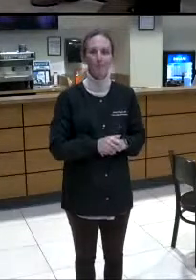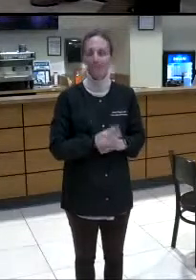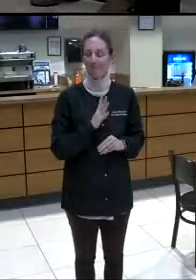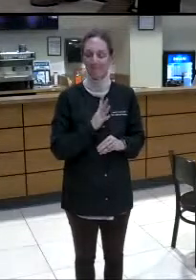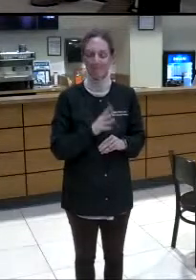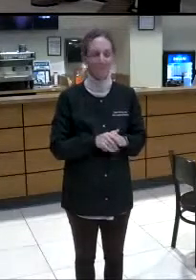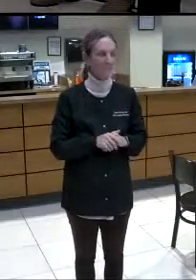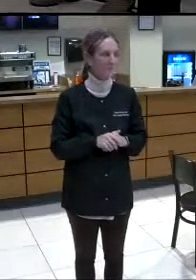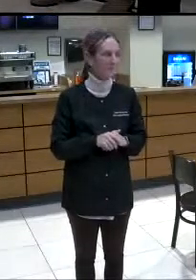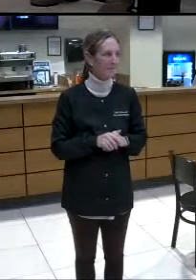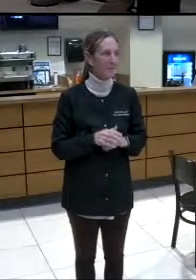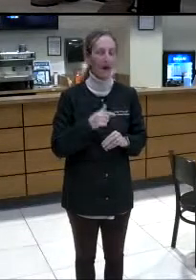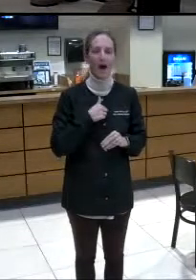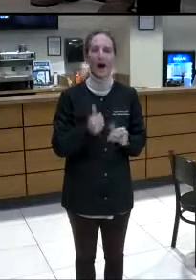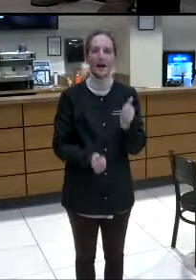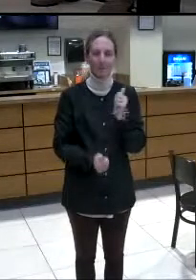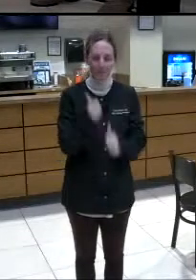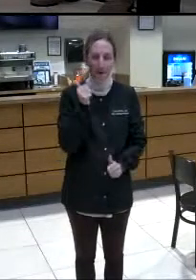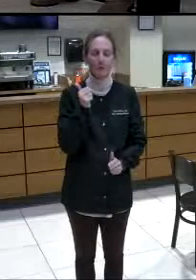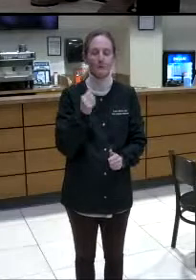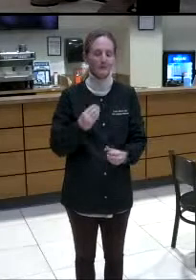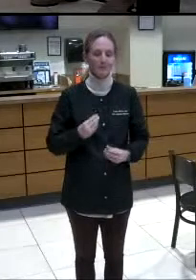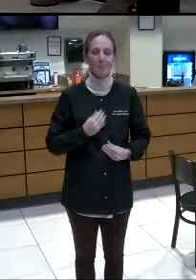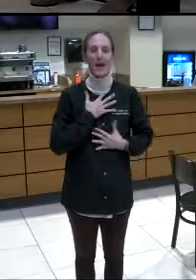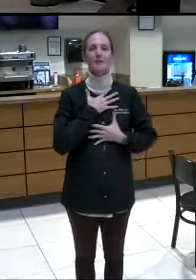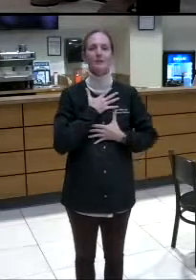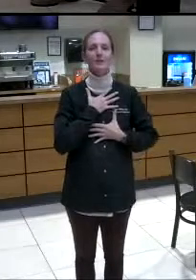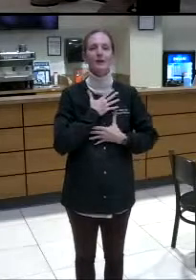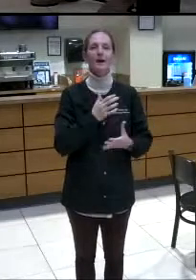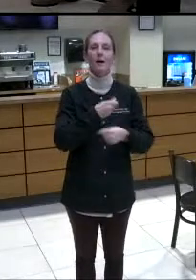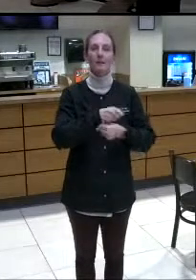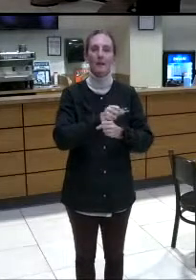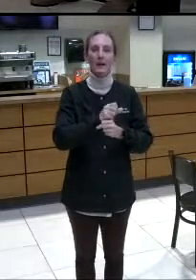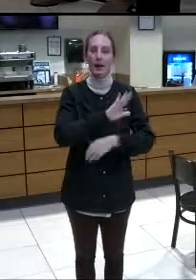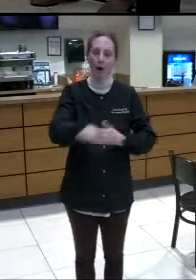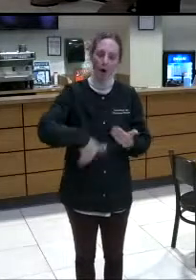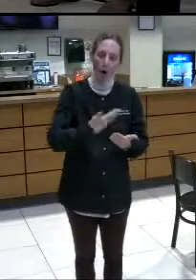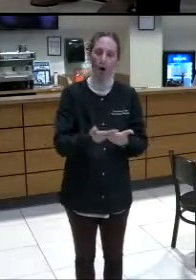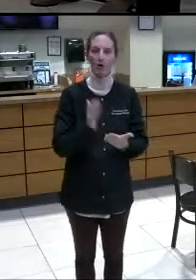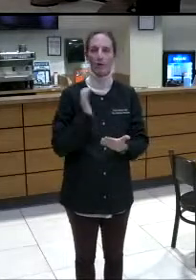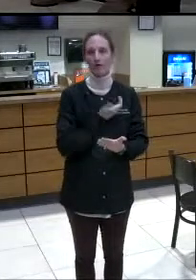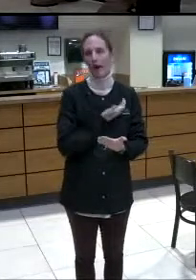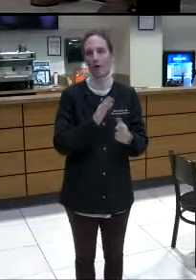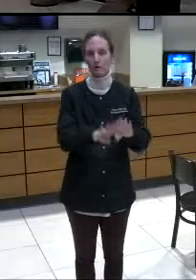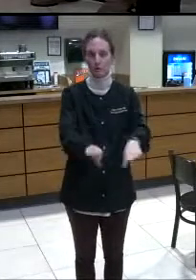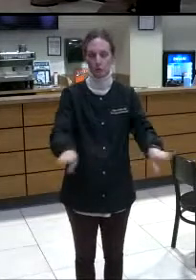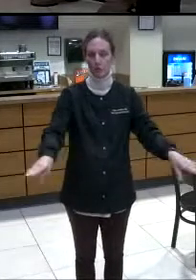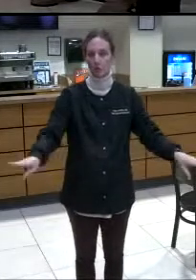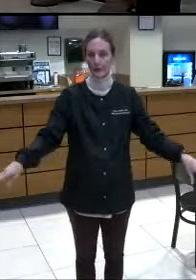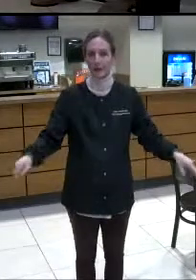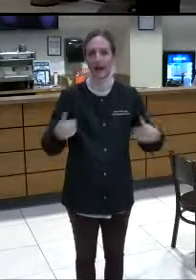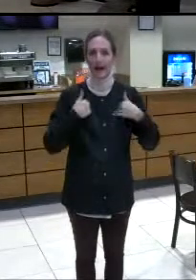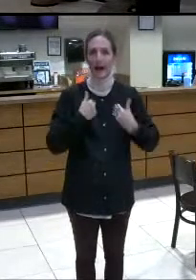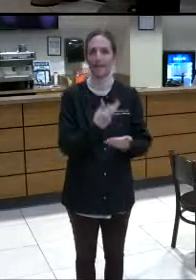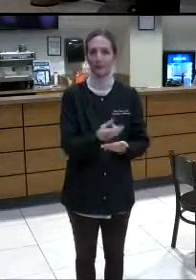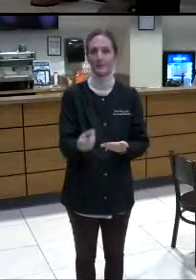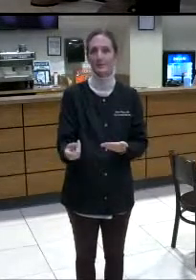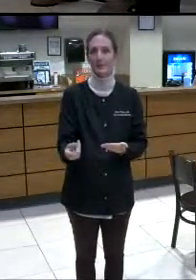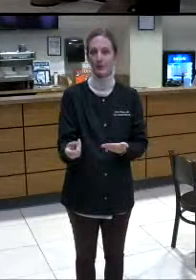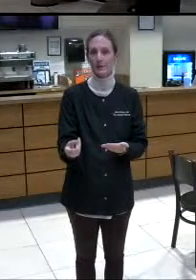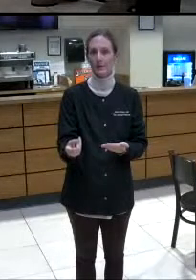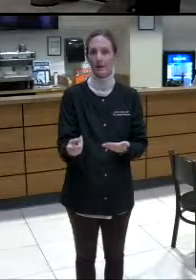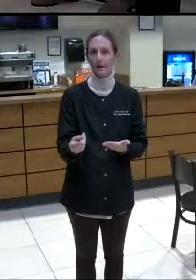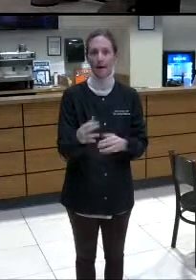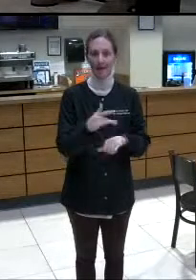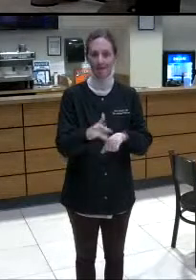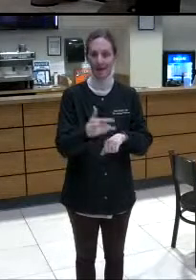I am most passionate about ensuring that all of our children have the resources available